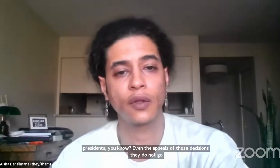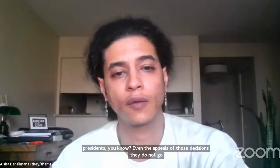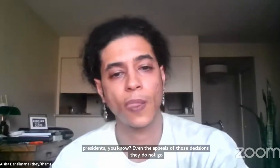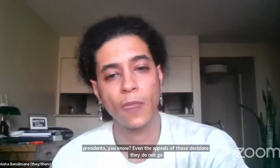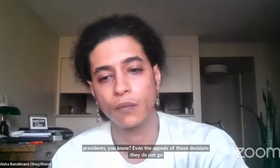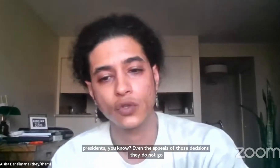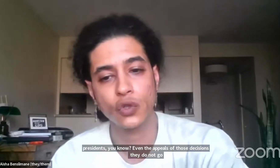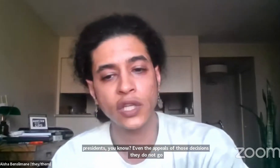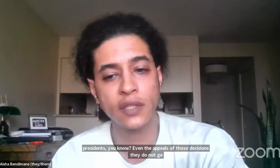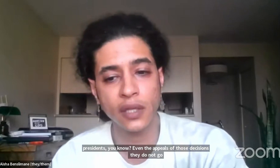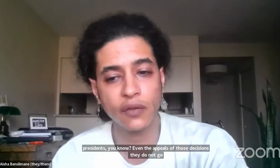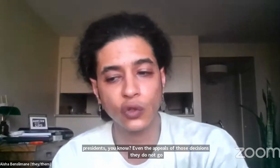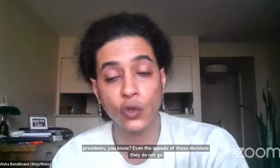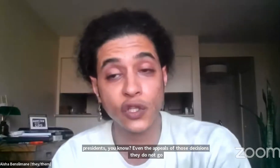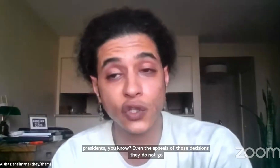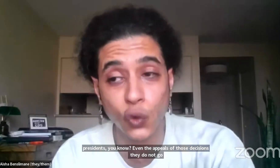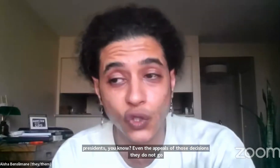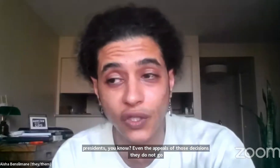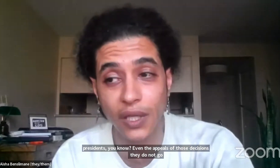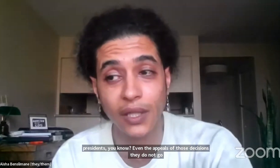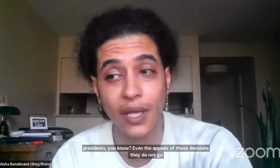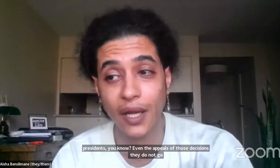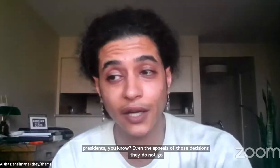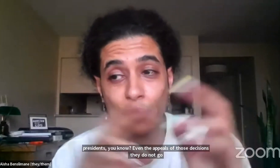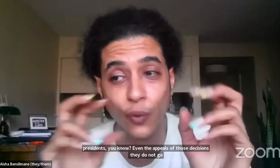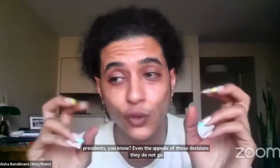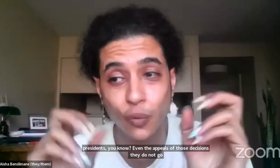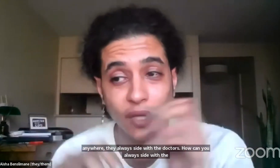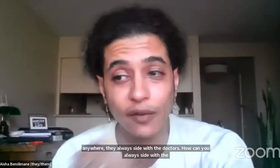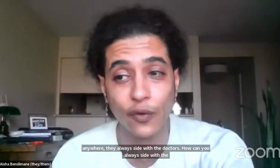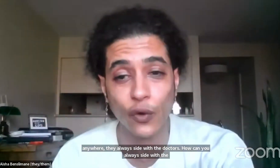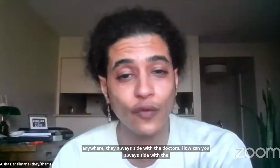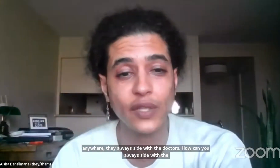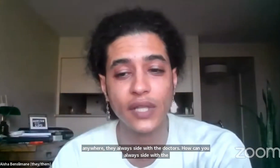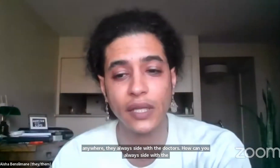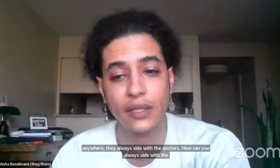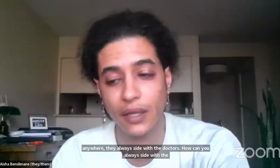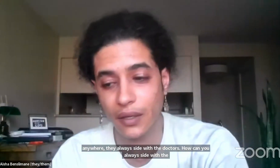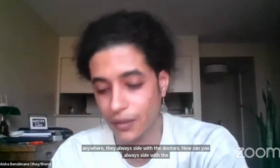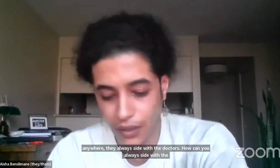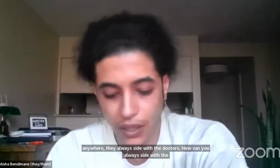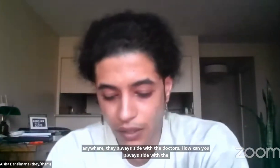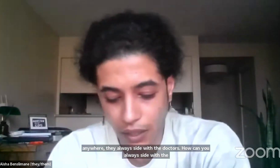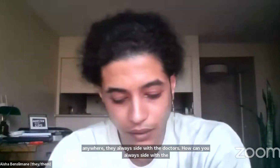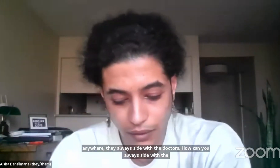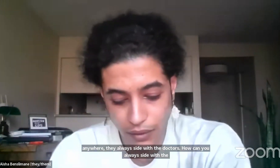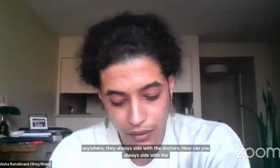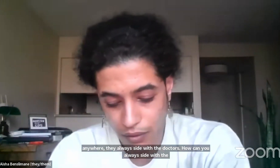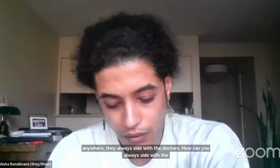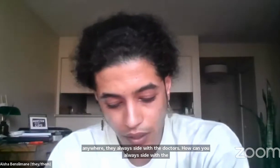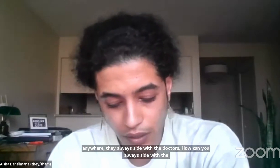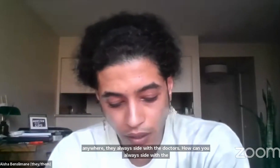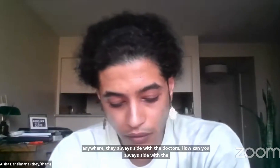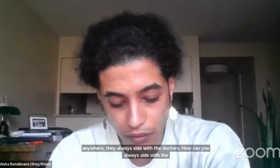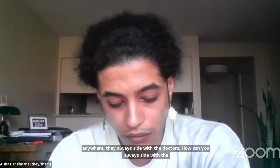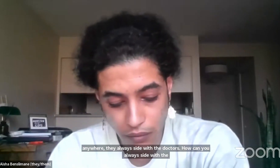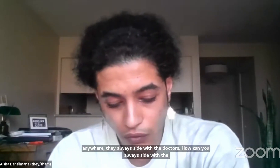know? So these, even those institutions that are supposed to be there for oversight, they're